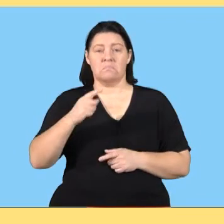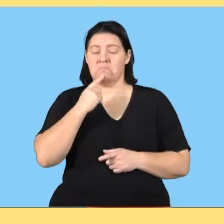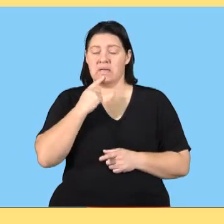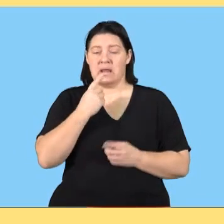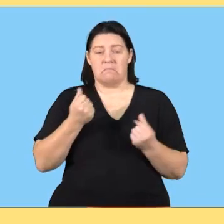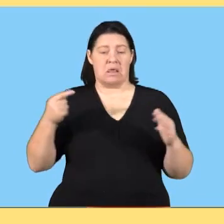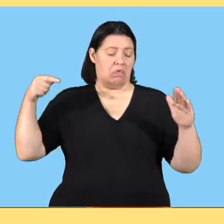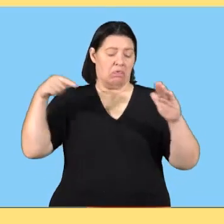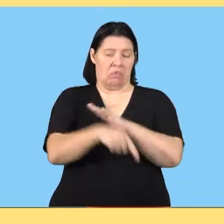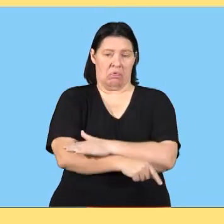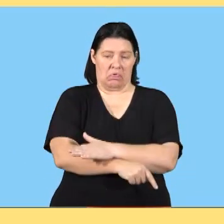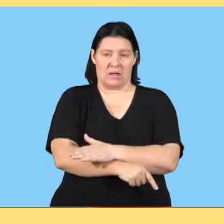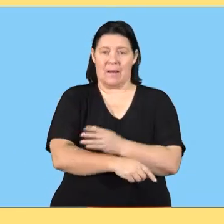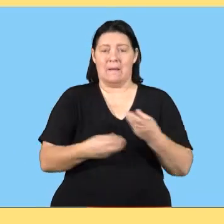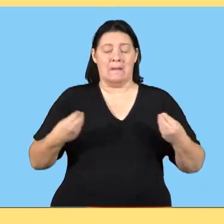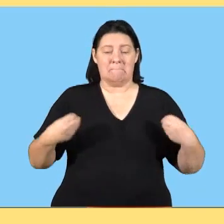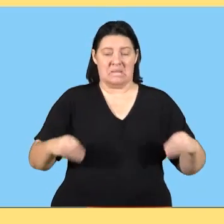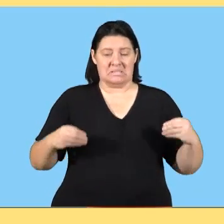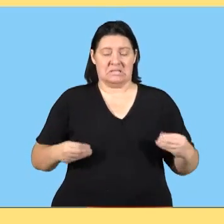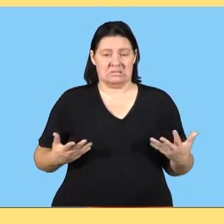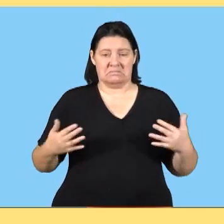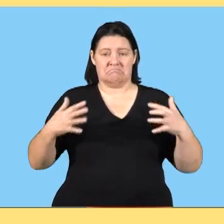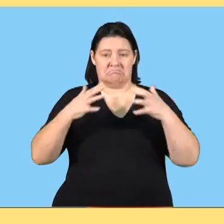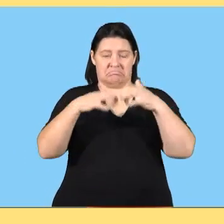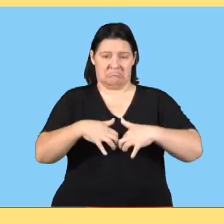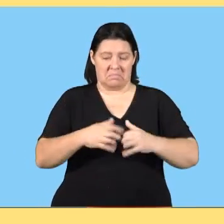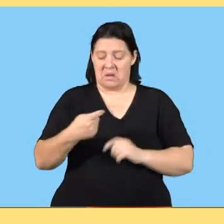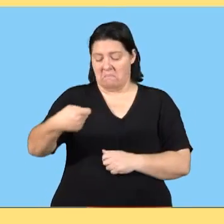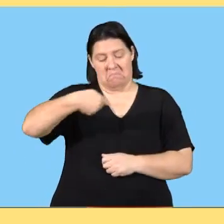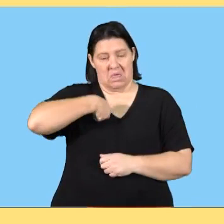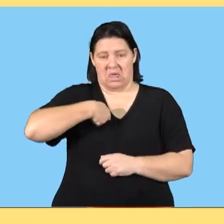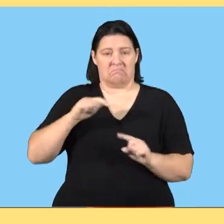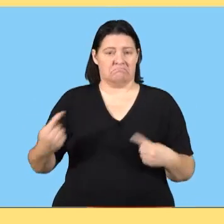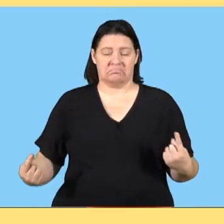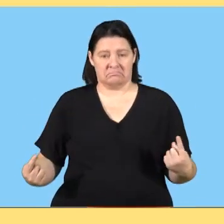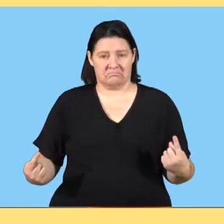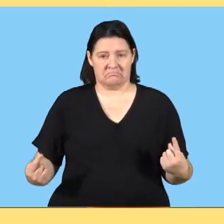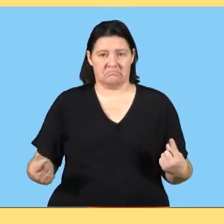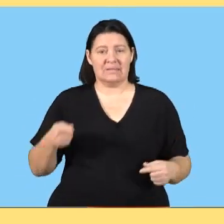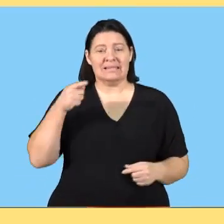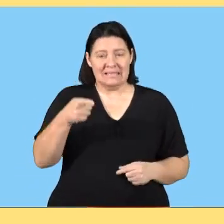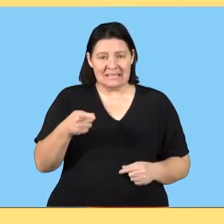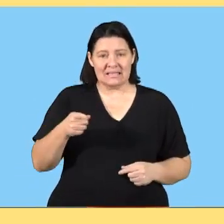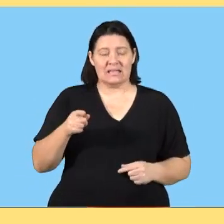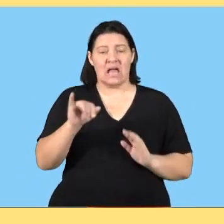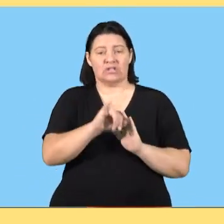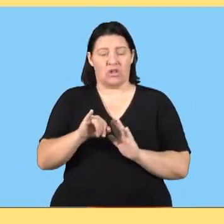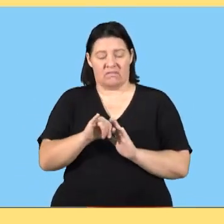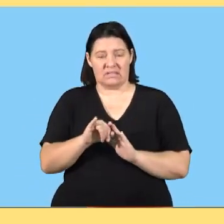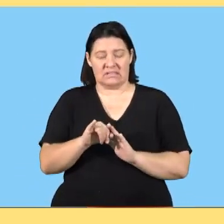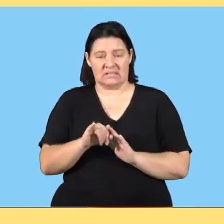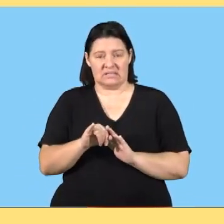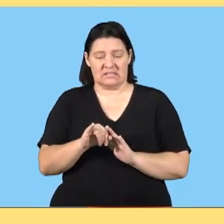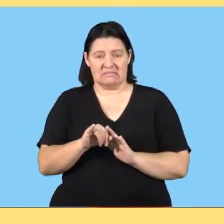is declared insolvent. Insolvent, again, means they cannot pay. His insolvent